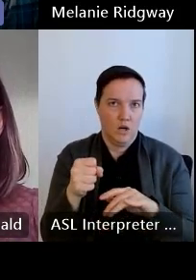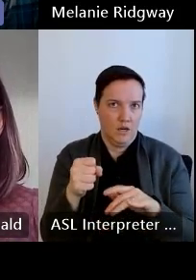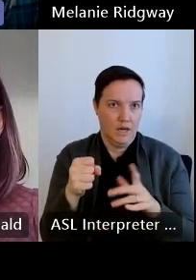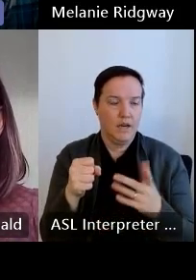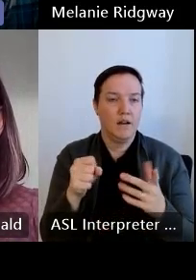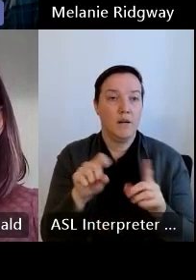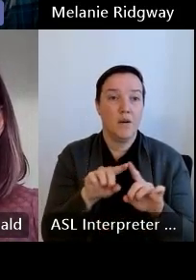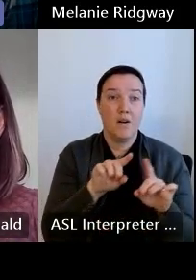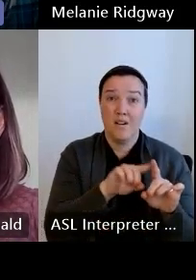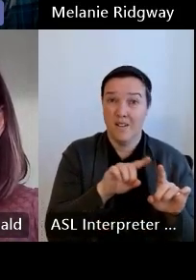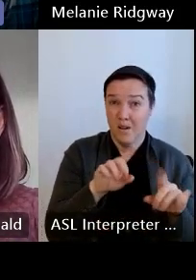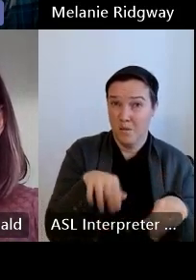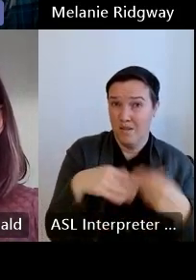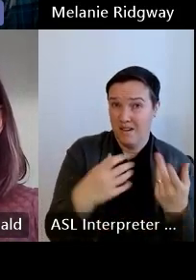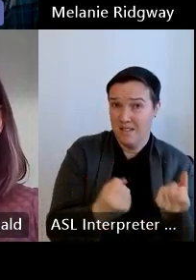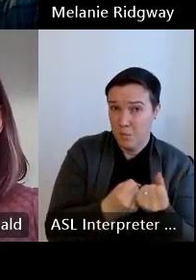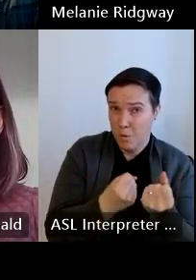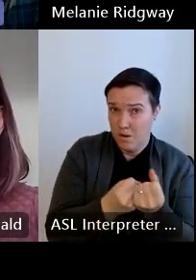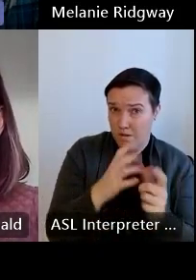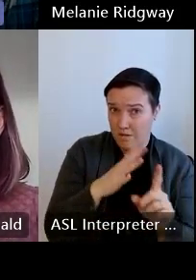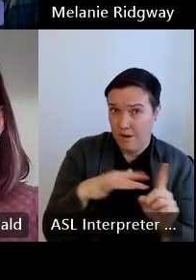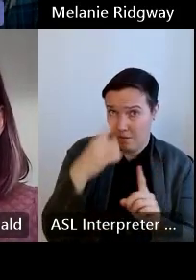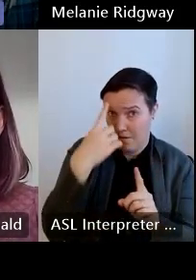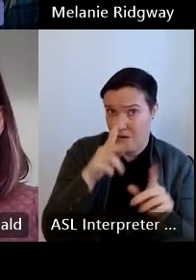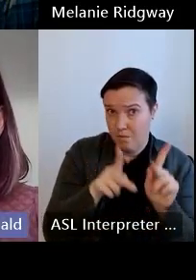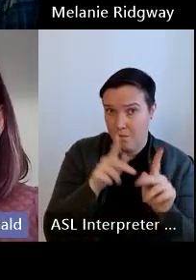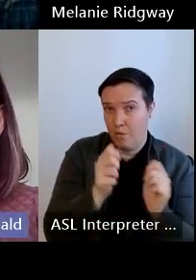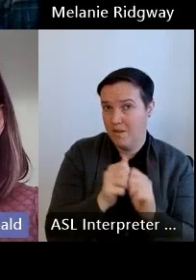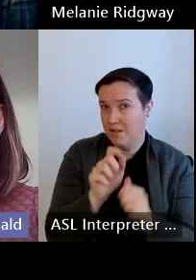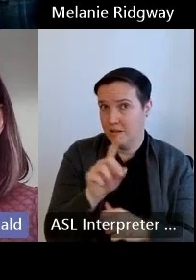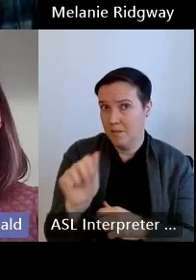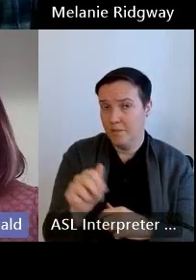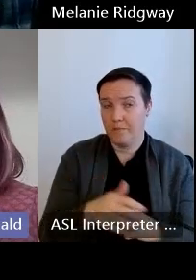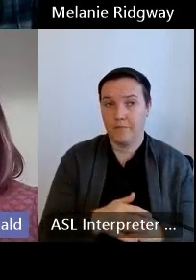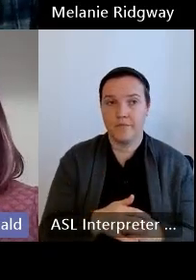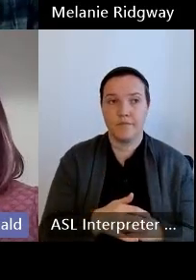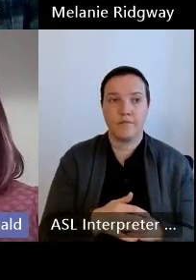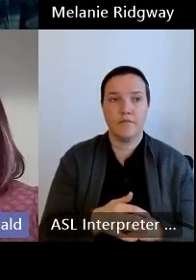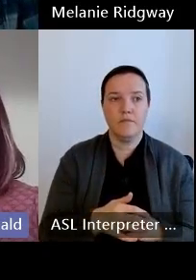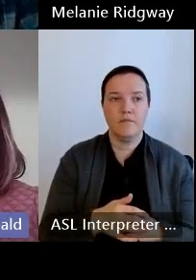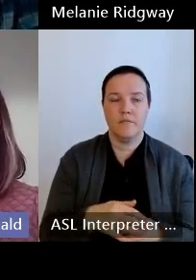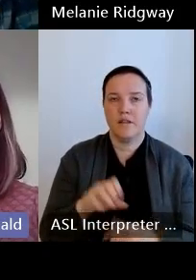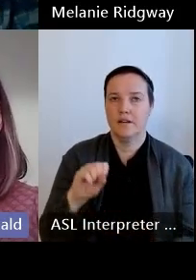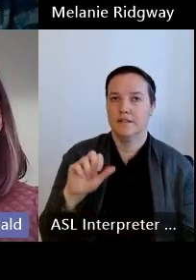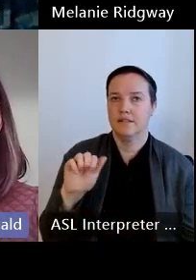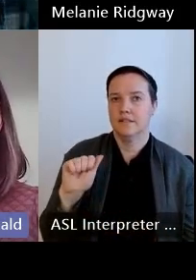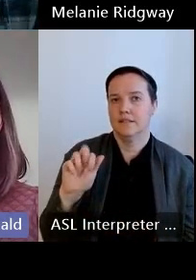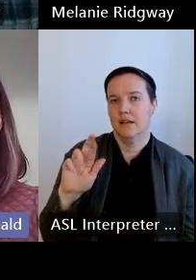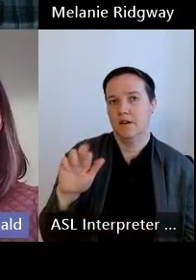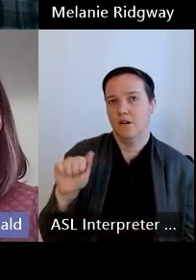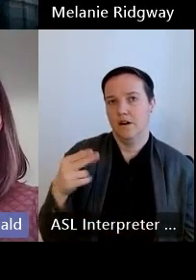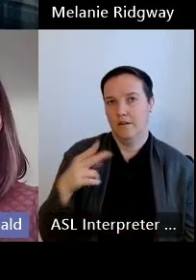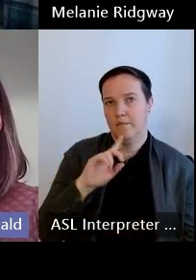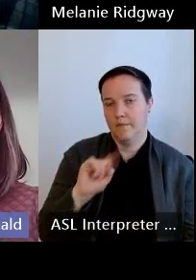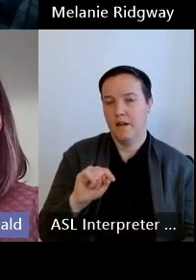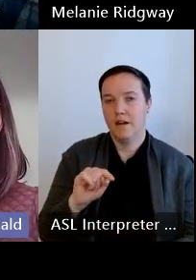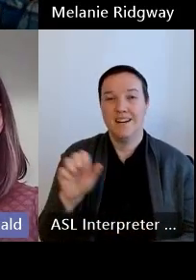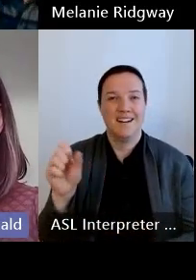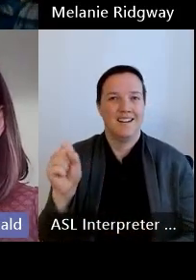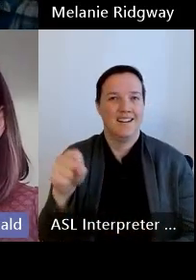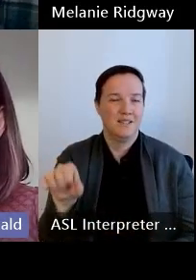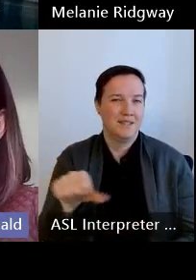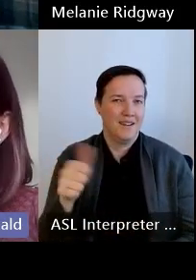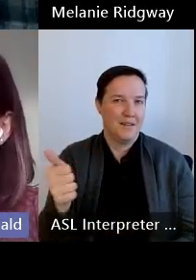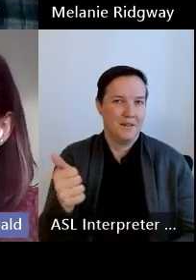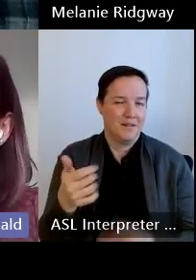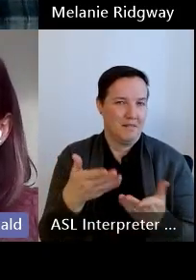for individuals with disabilities? Is that? Yeah, you know what? One of the other aspects, I mean, I could